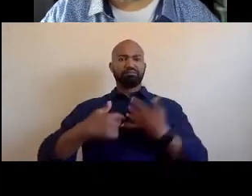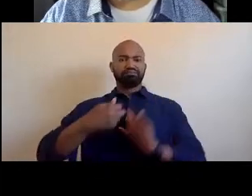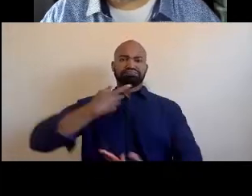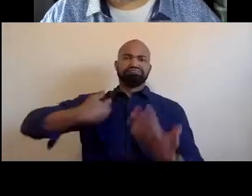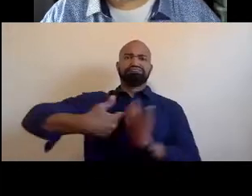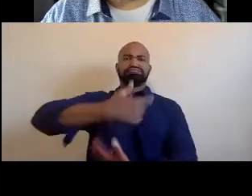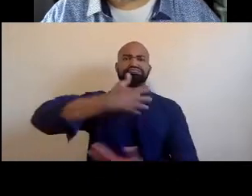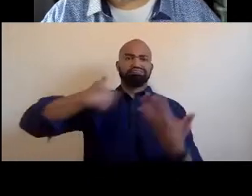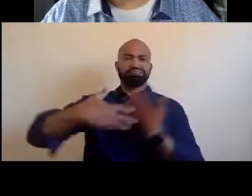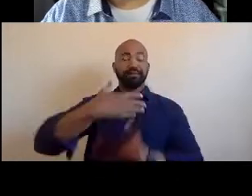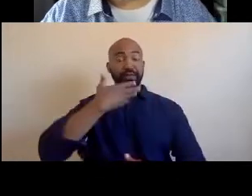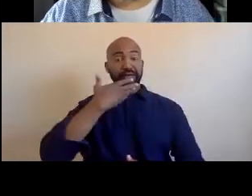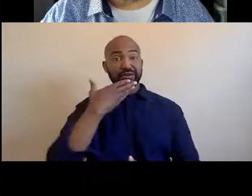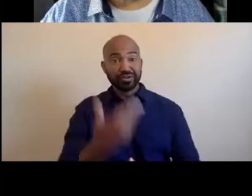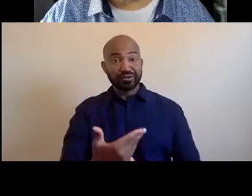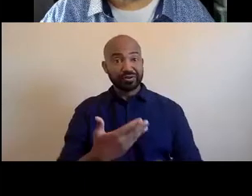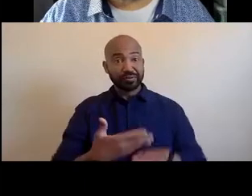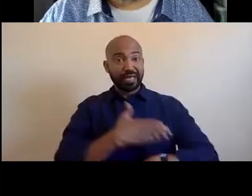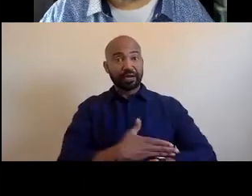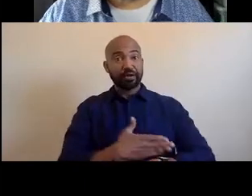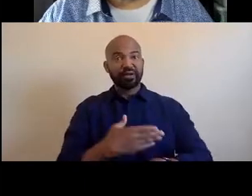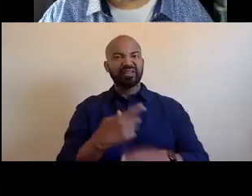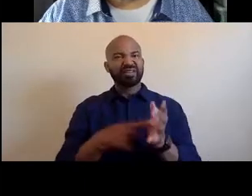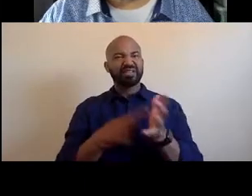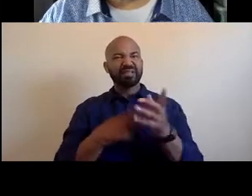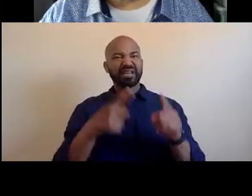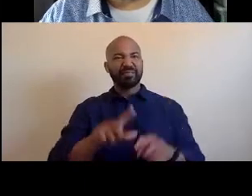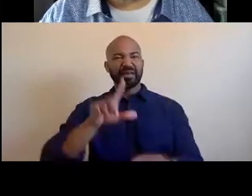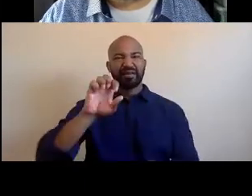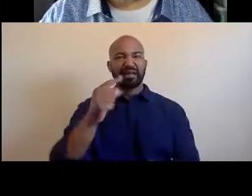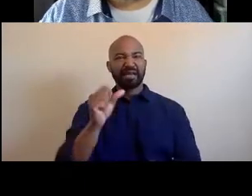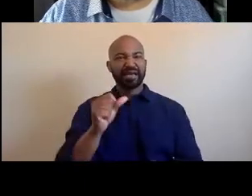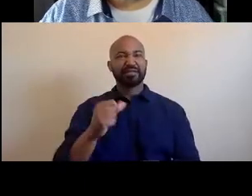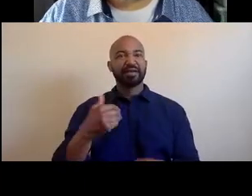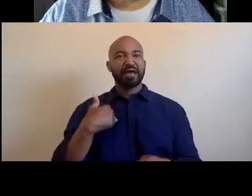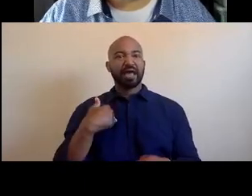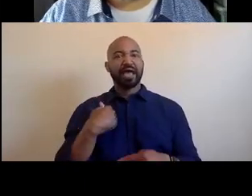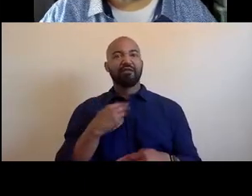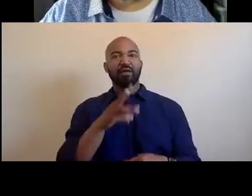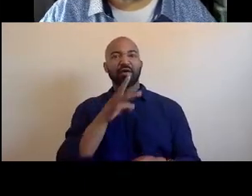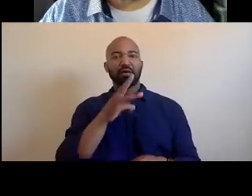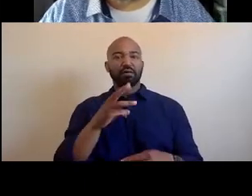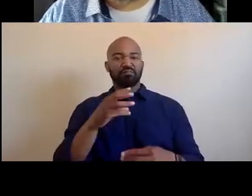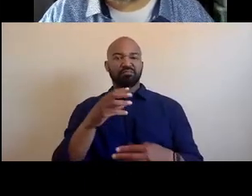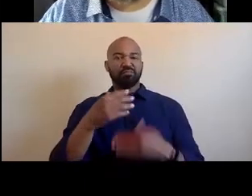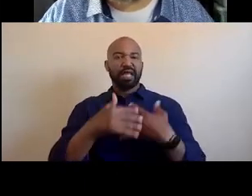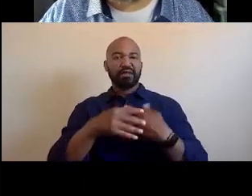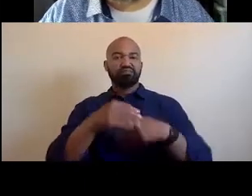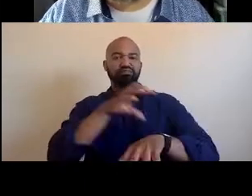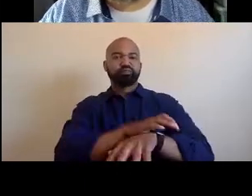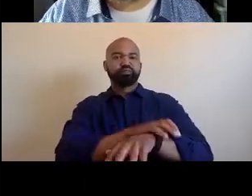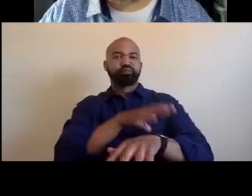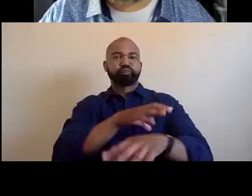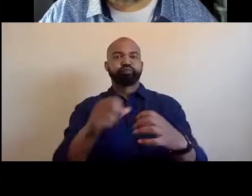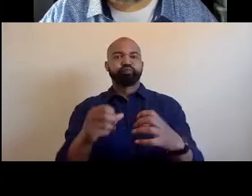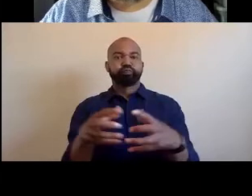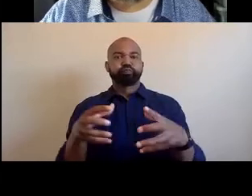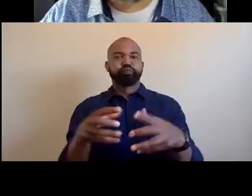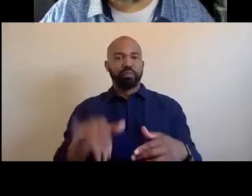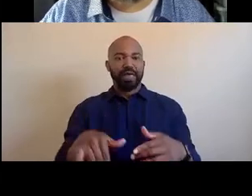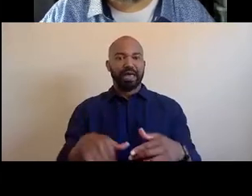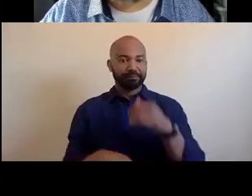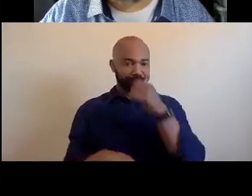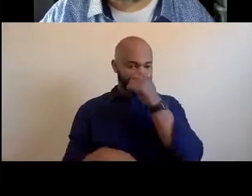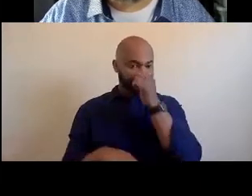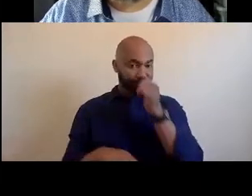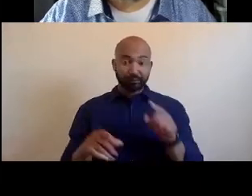legs. Make sure you're getting up and moving around. And of course, this is my weakness. Sometimes I tell people that I jog in the morning